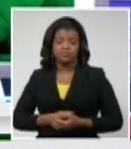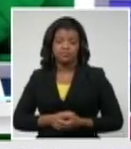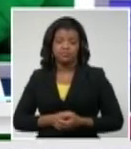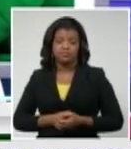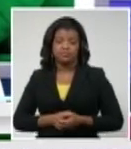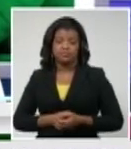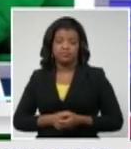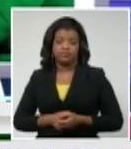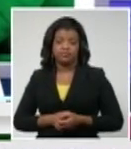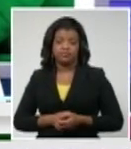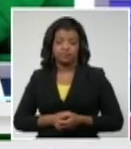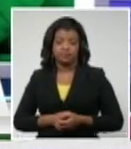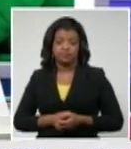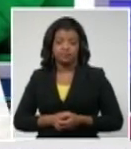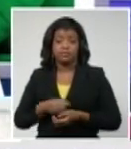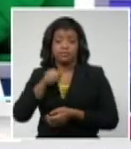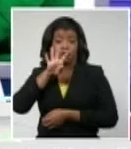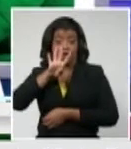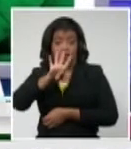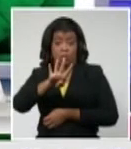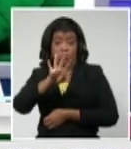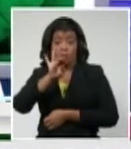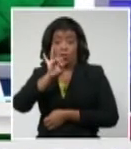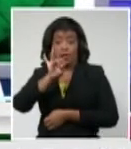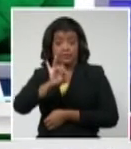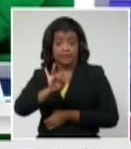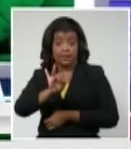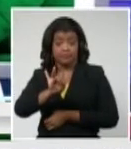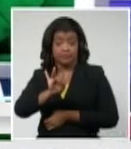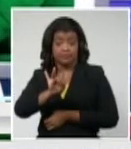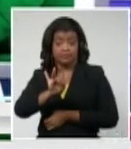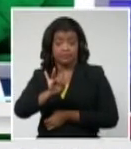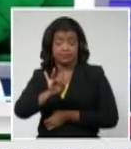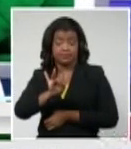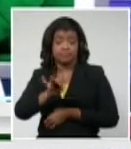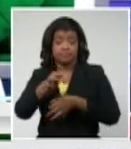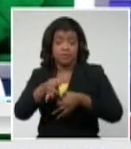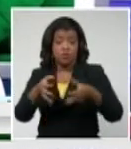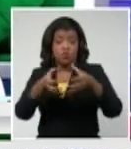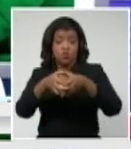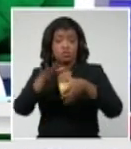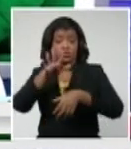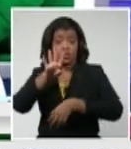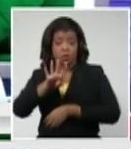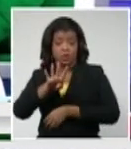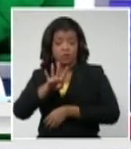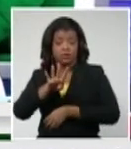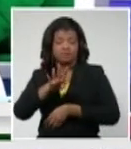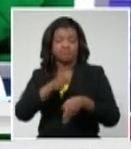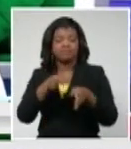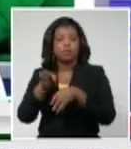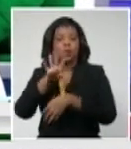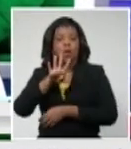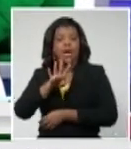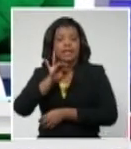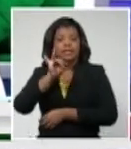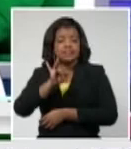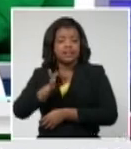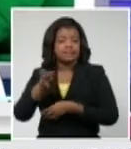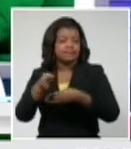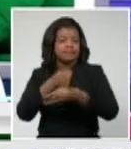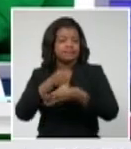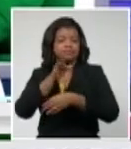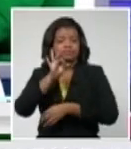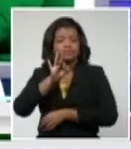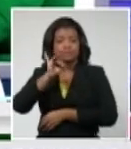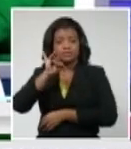testing. By age group, 10 positive cases diagnosed yesterday are under the age of 20, for a